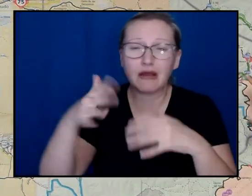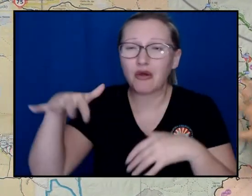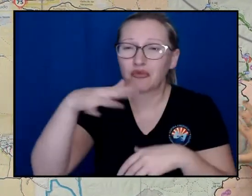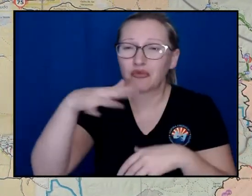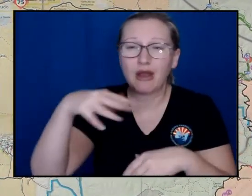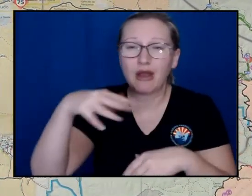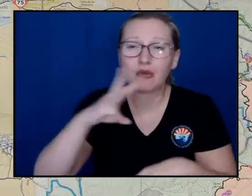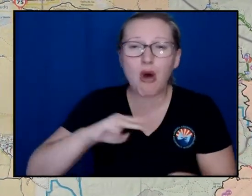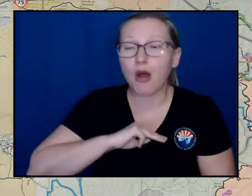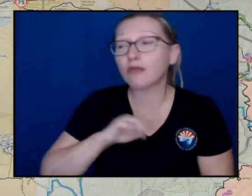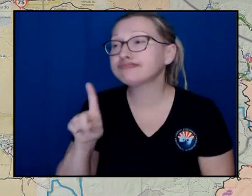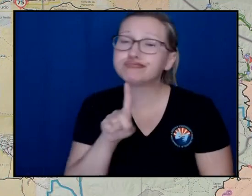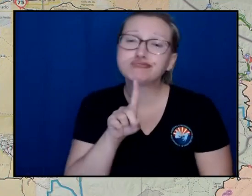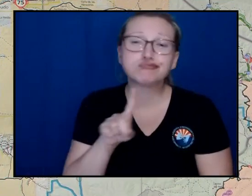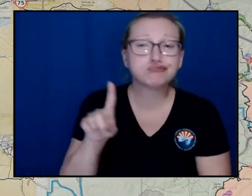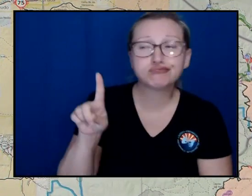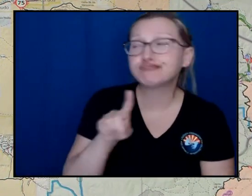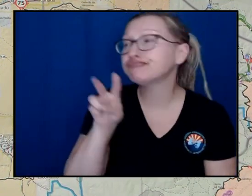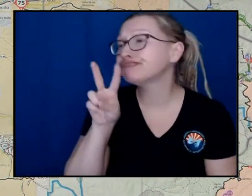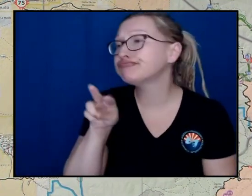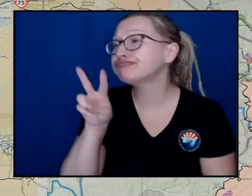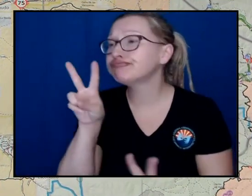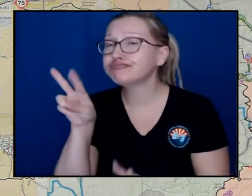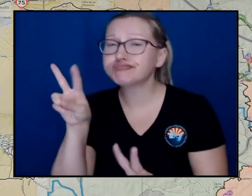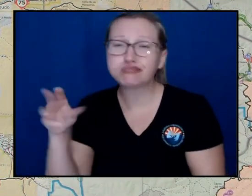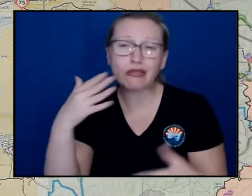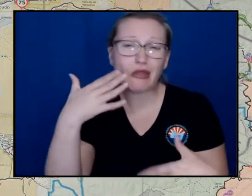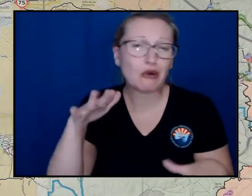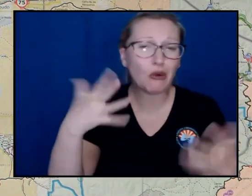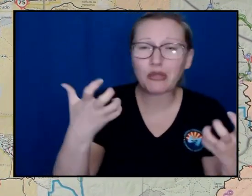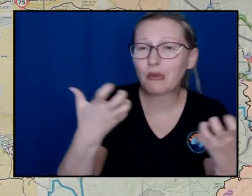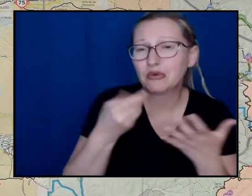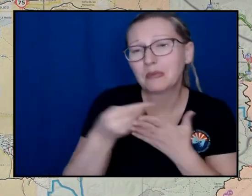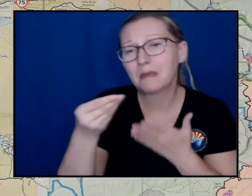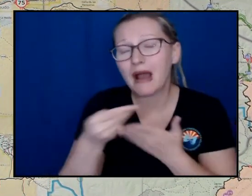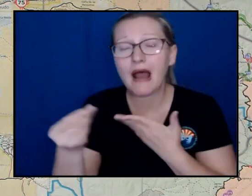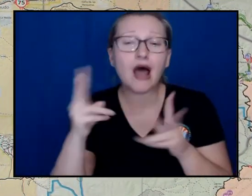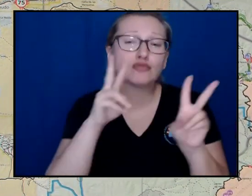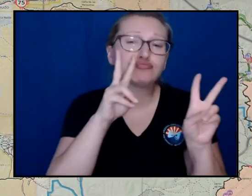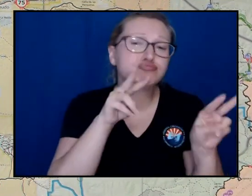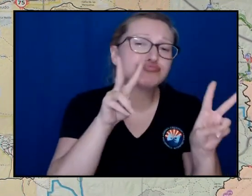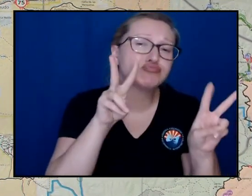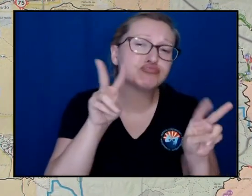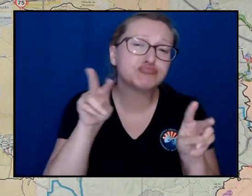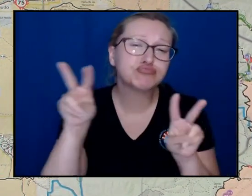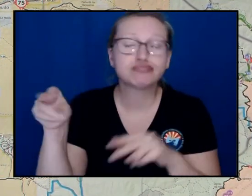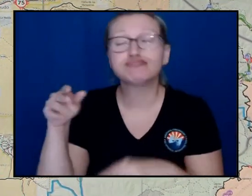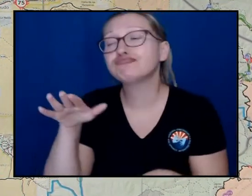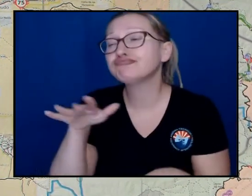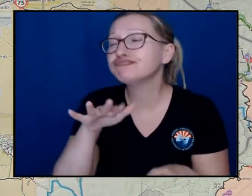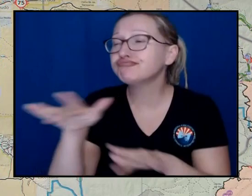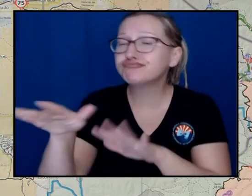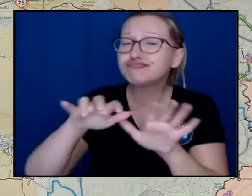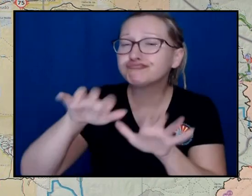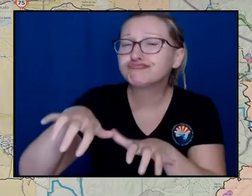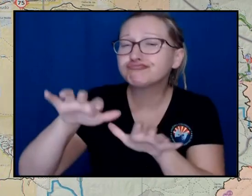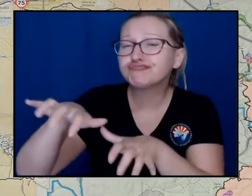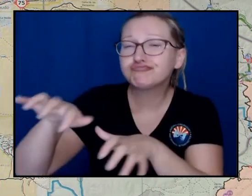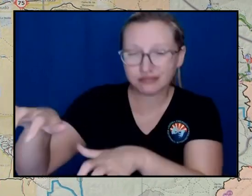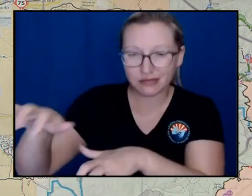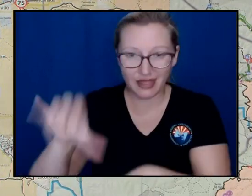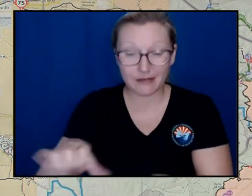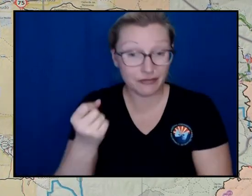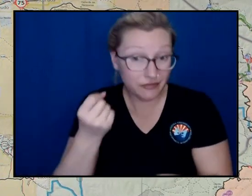of wandering about, dropping a lot of rain. Now, when you drop a lot of rain over a burn scar, things